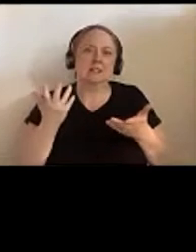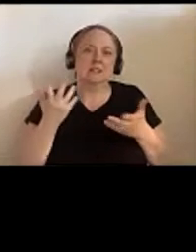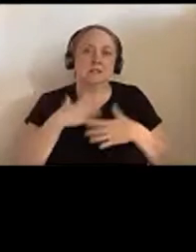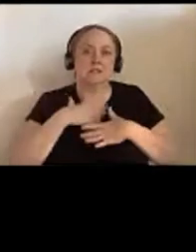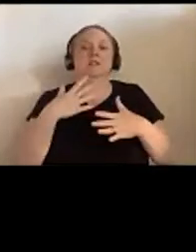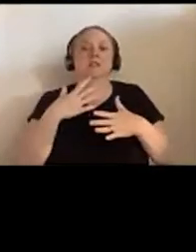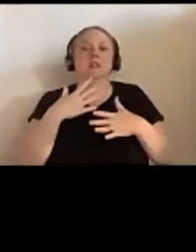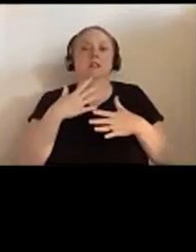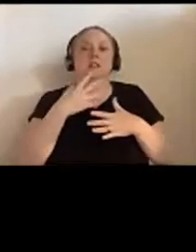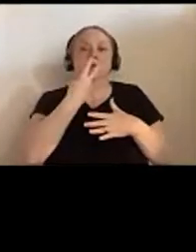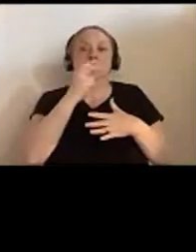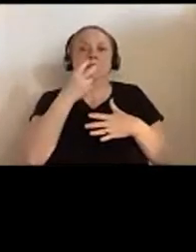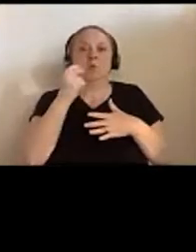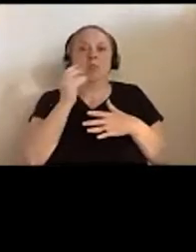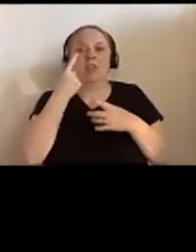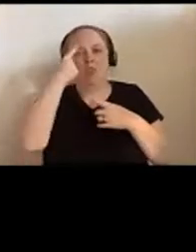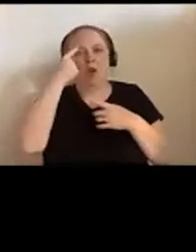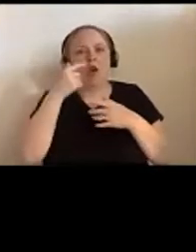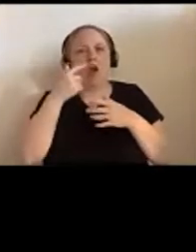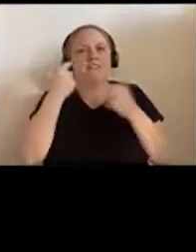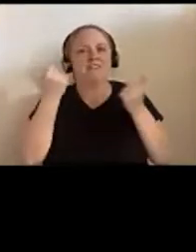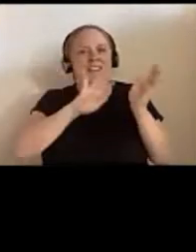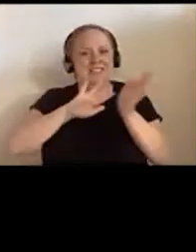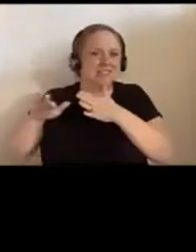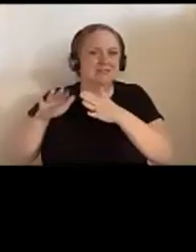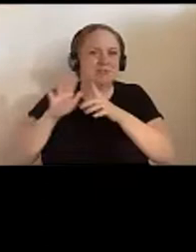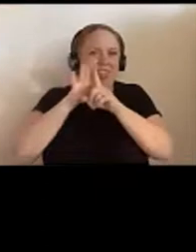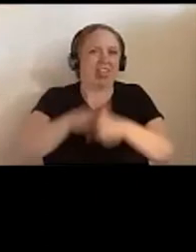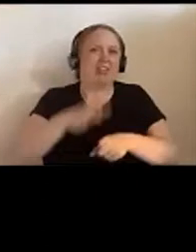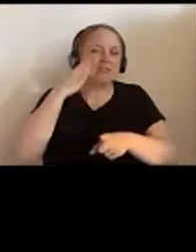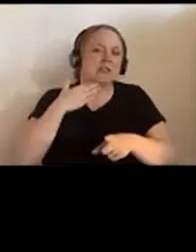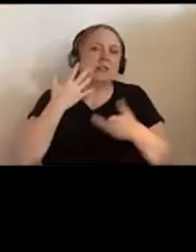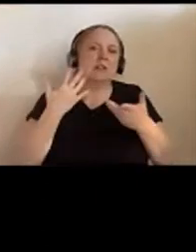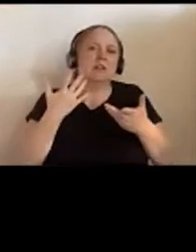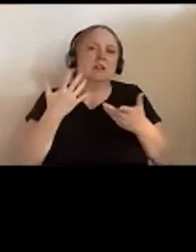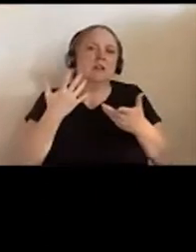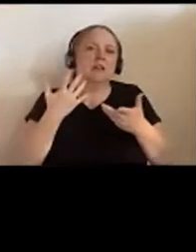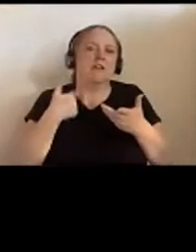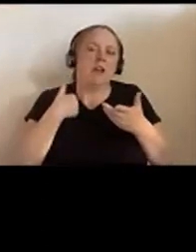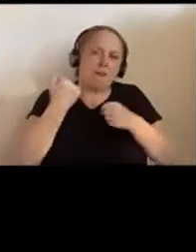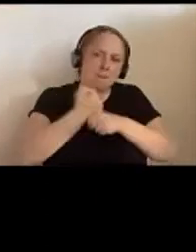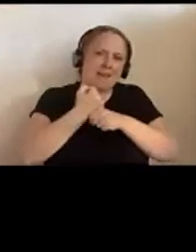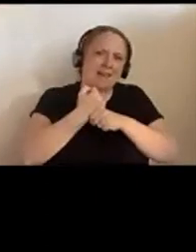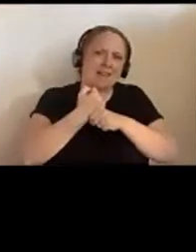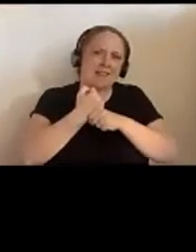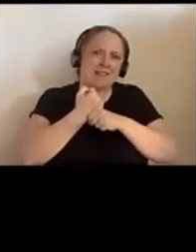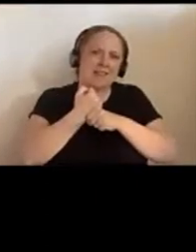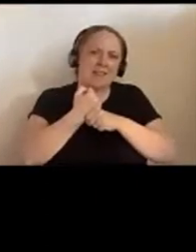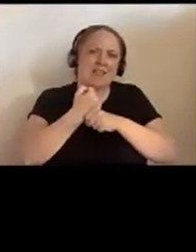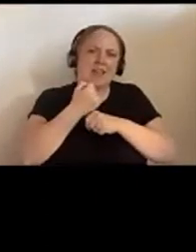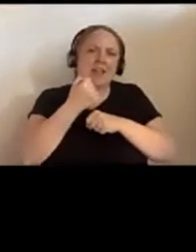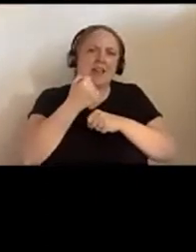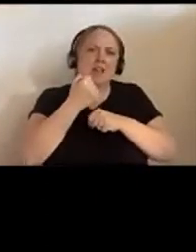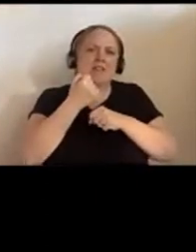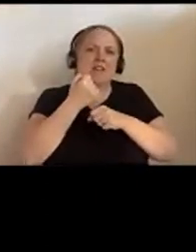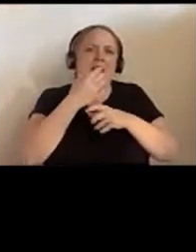people who thought we were past that. I don't think, if I'm making this installation for African diaspora people primarily